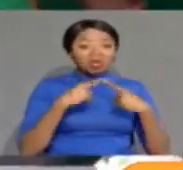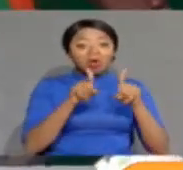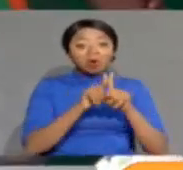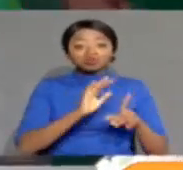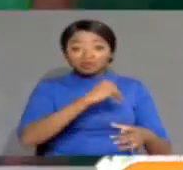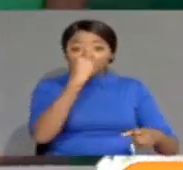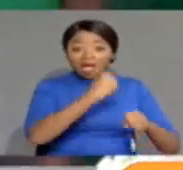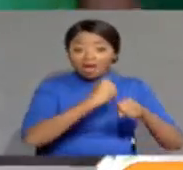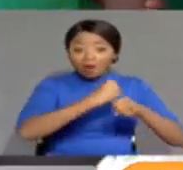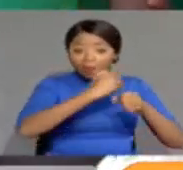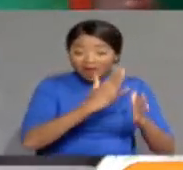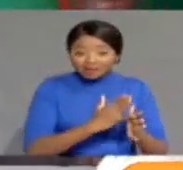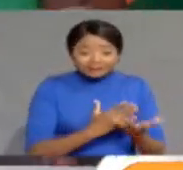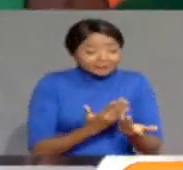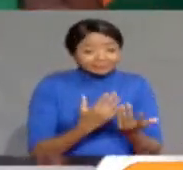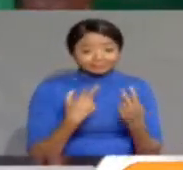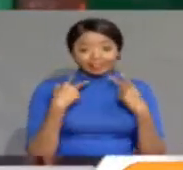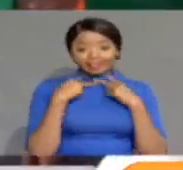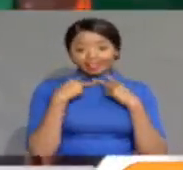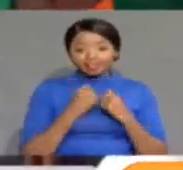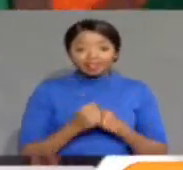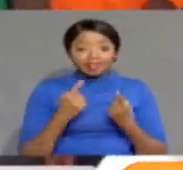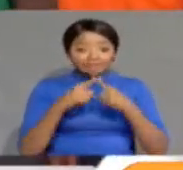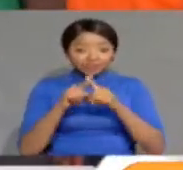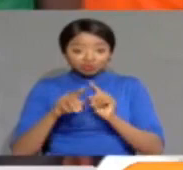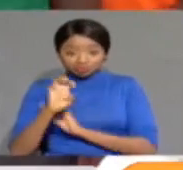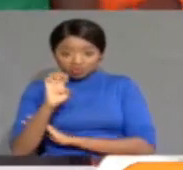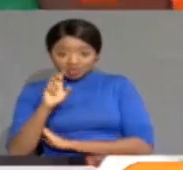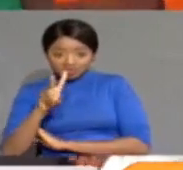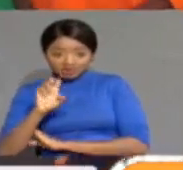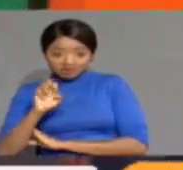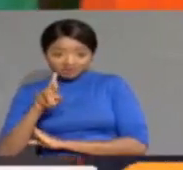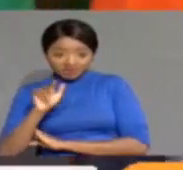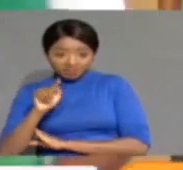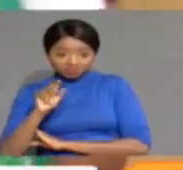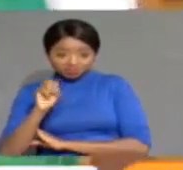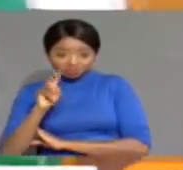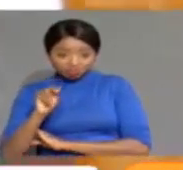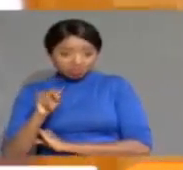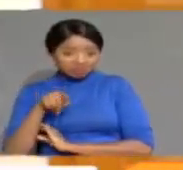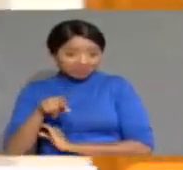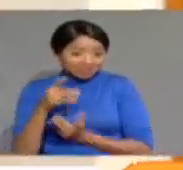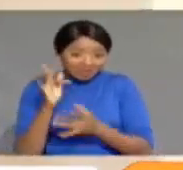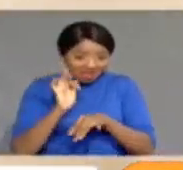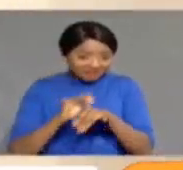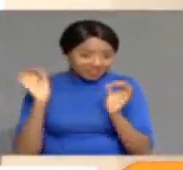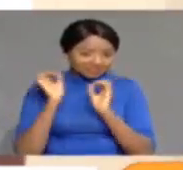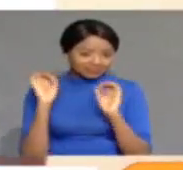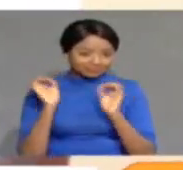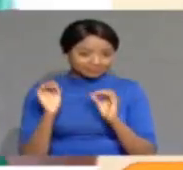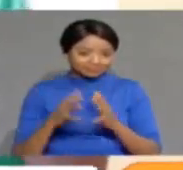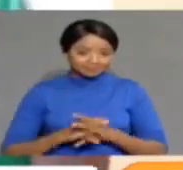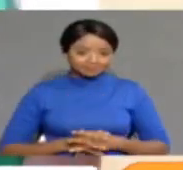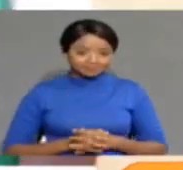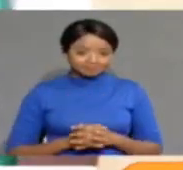limbo. Sponsorship of English Premier League club Everton and Formula One will, however, not be affected.